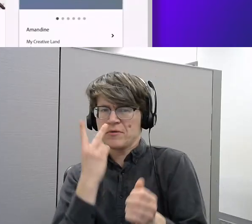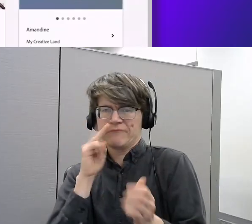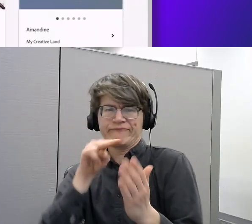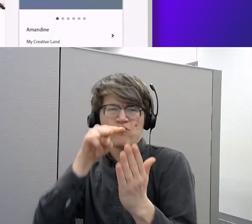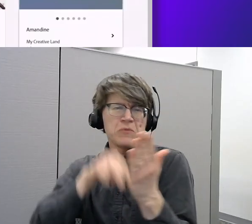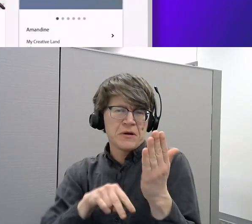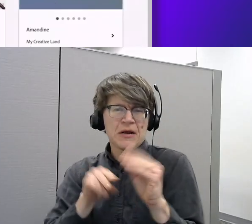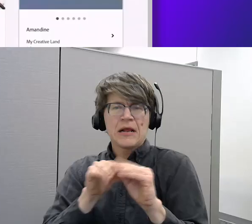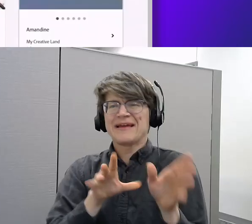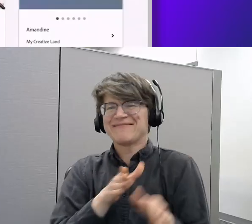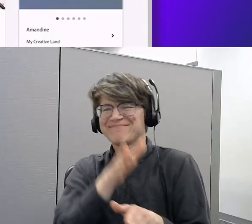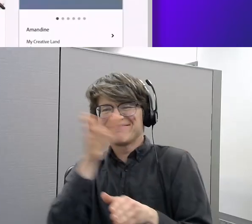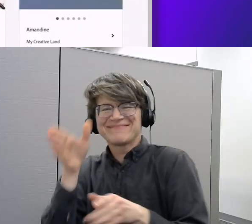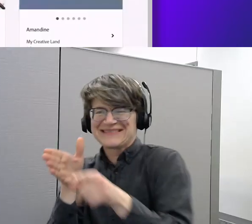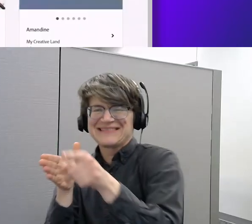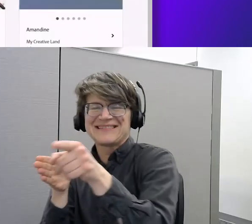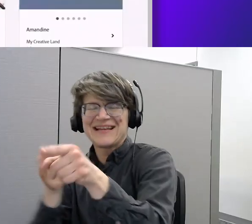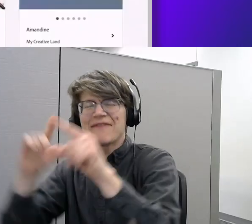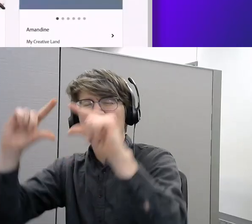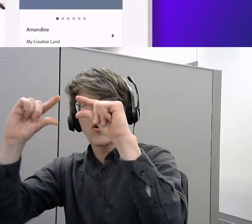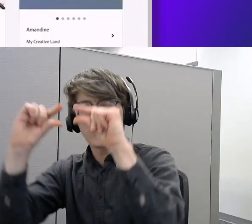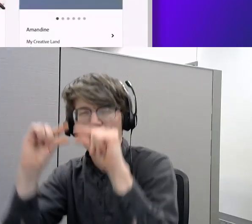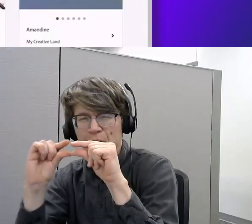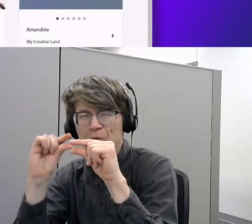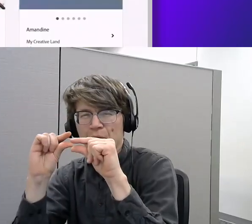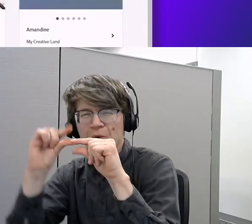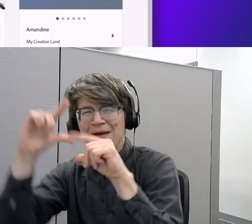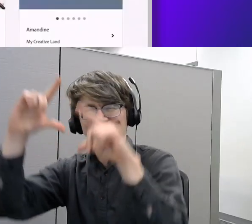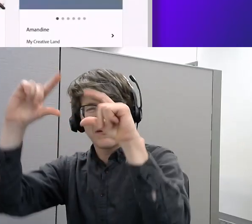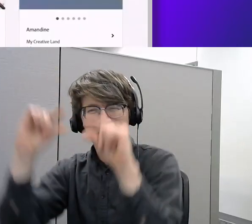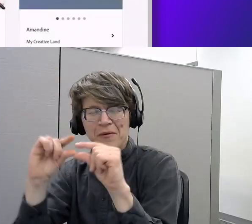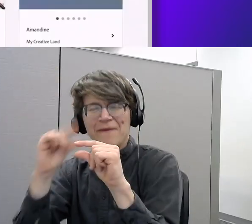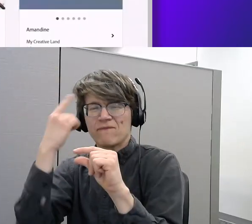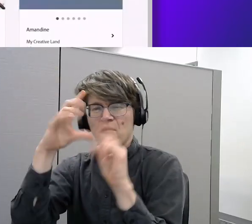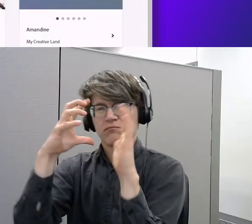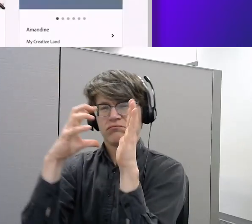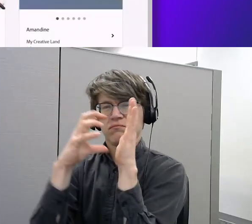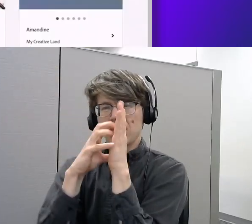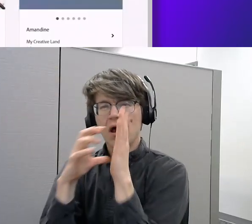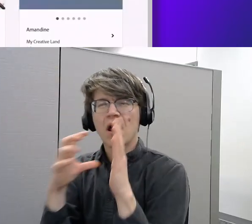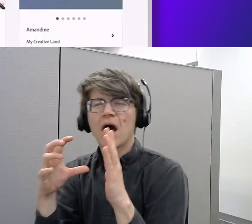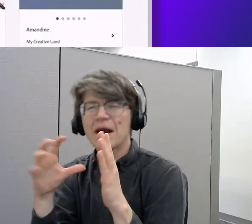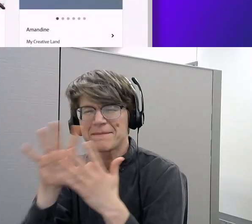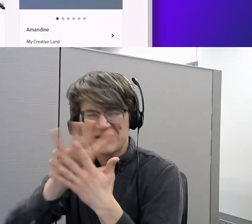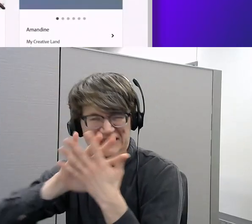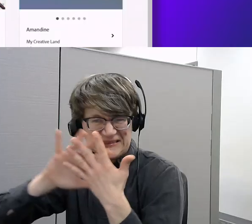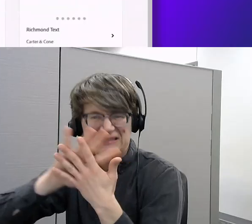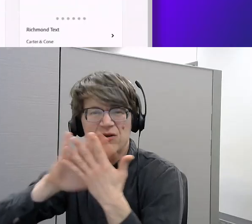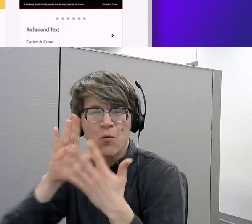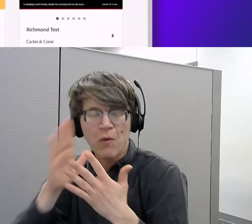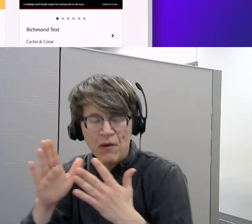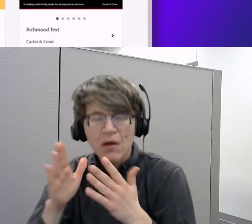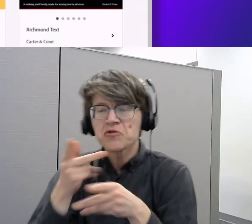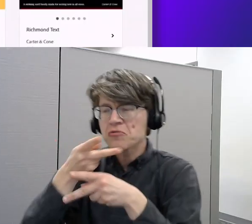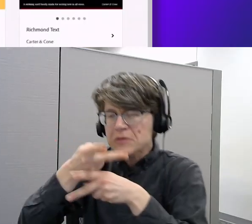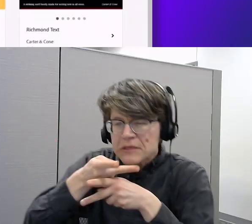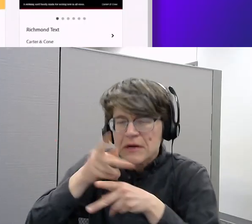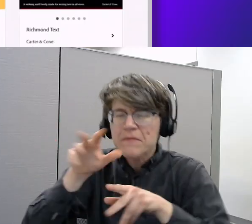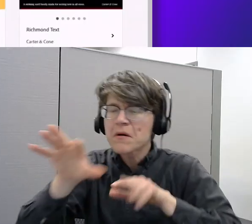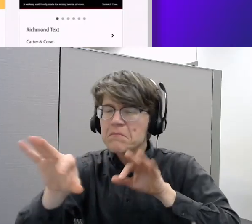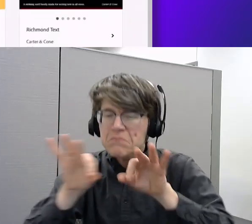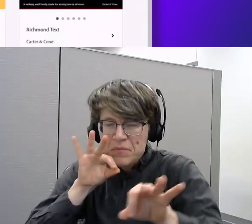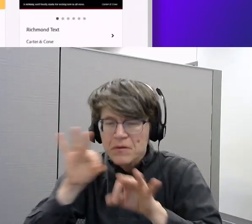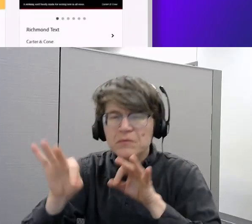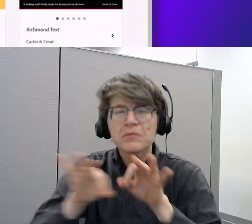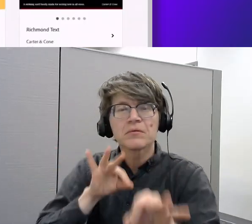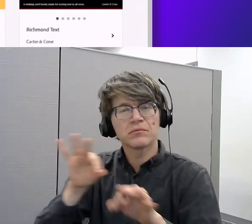much smaller in the type. And so you want to be aware of this in terms of the letters that you're choosing, the letter forms that you're choosing, and what type of contrast